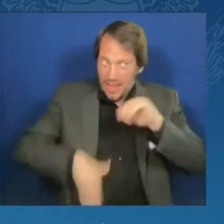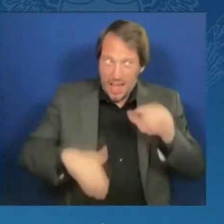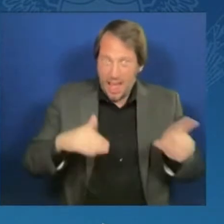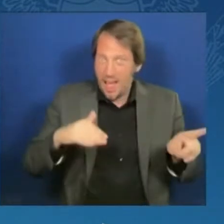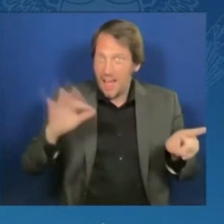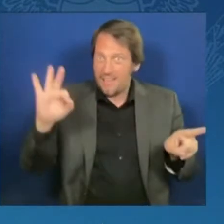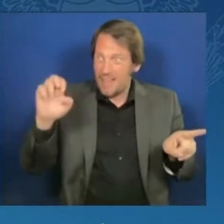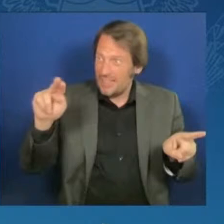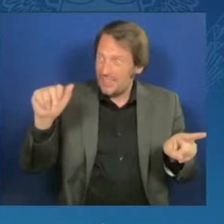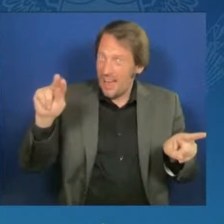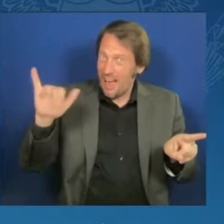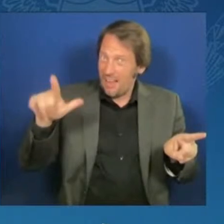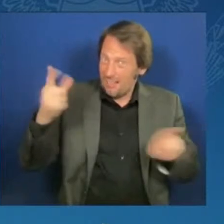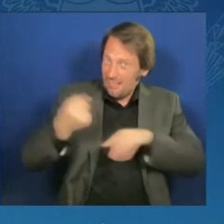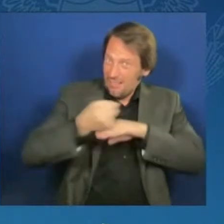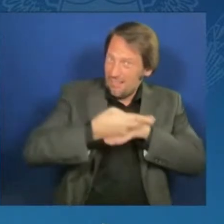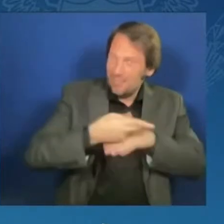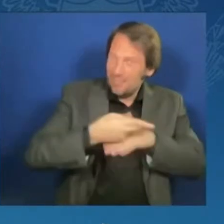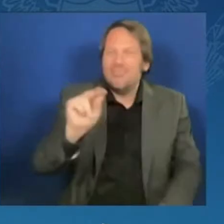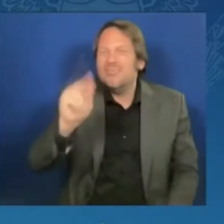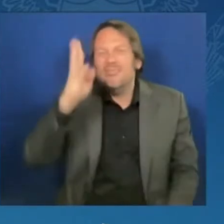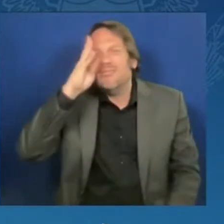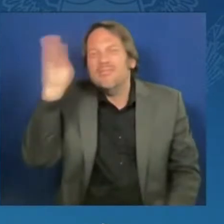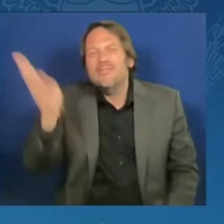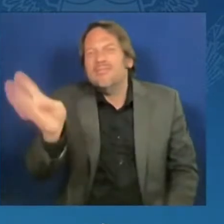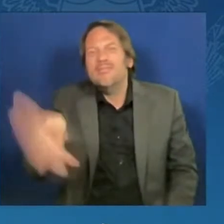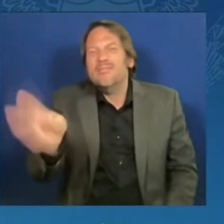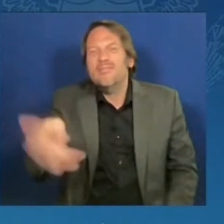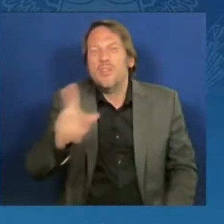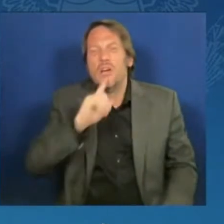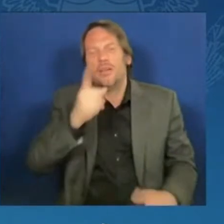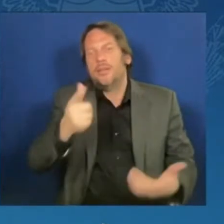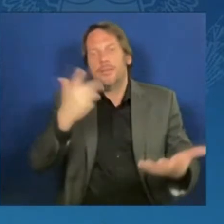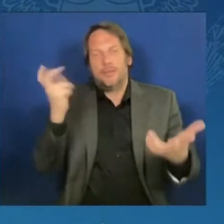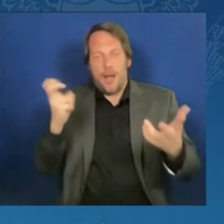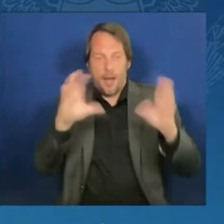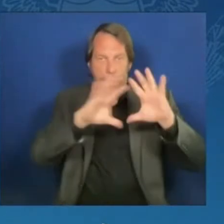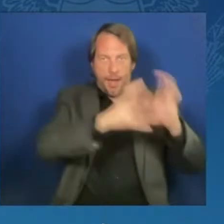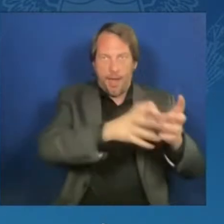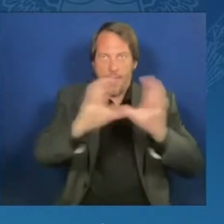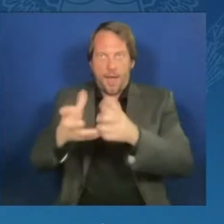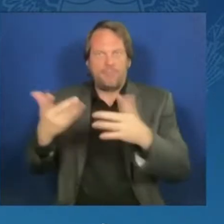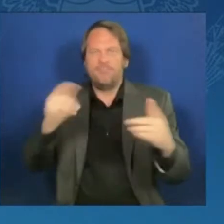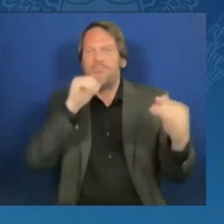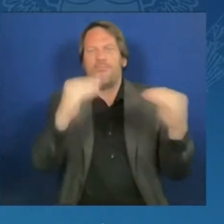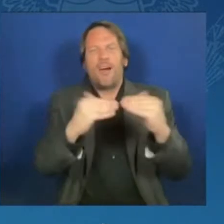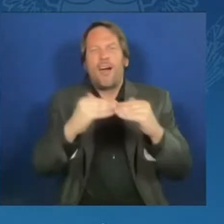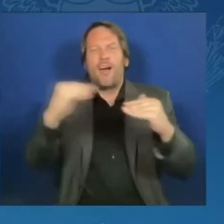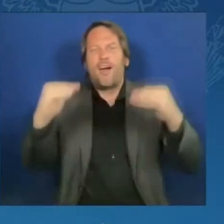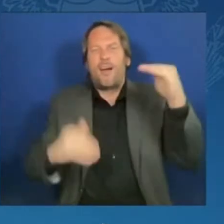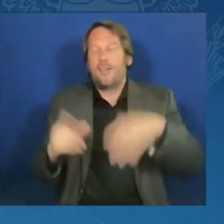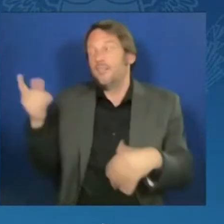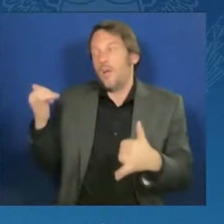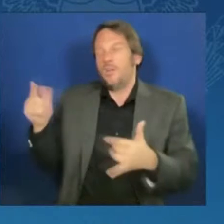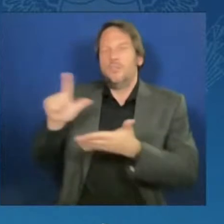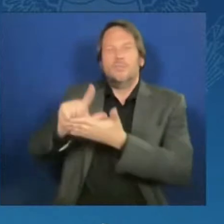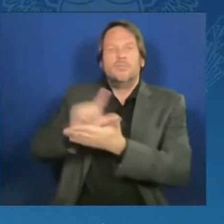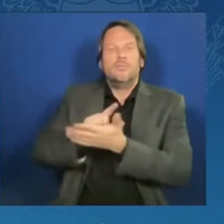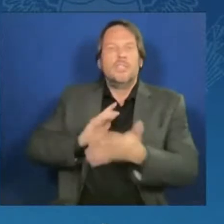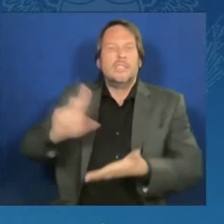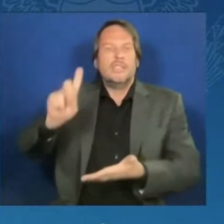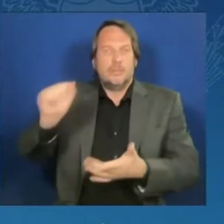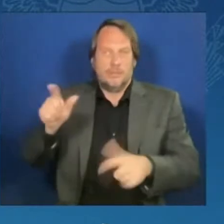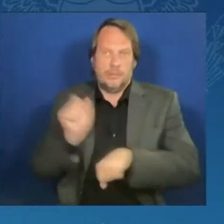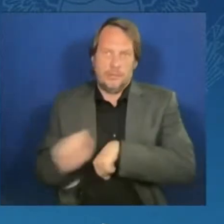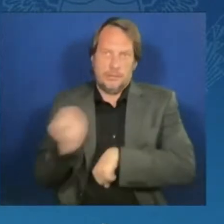as possible and will continue to do so, and we look forward to the product of their work. And with that, I will